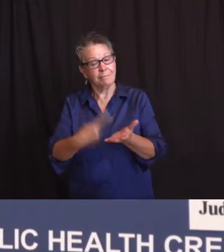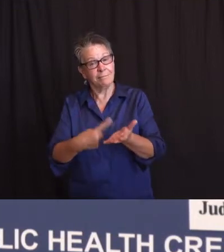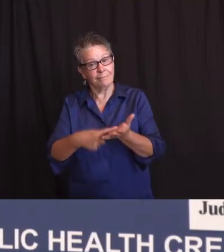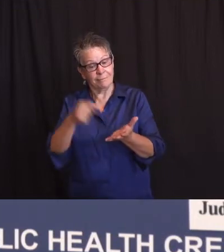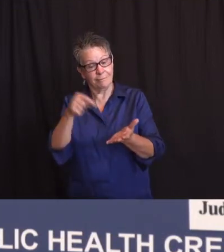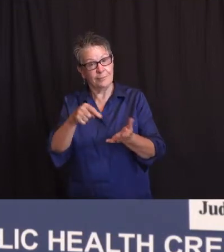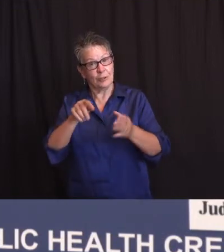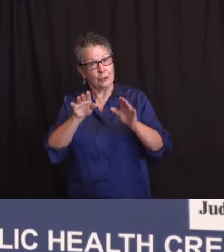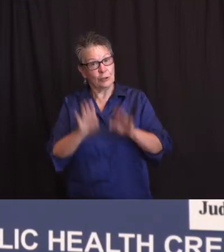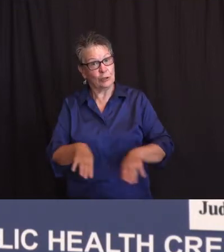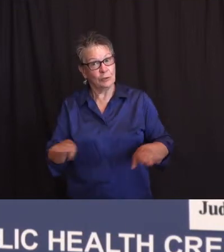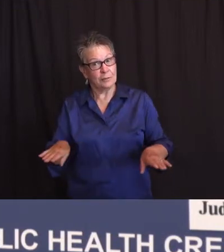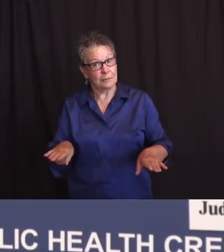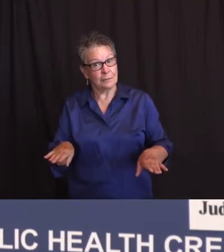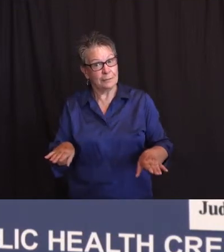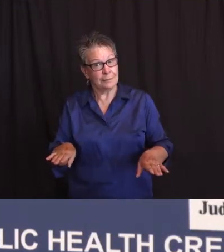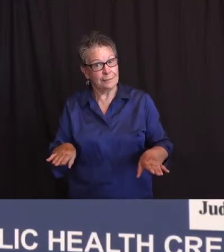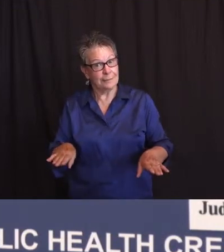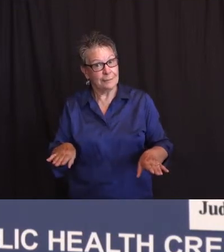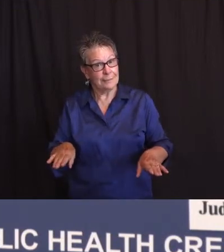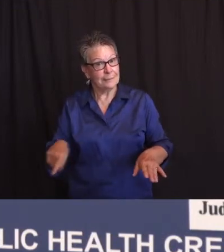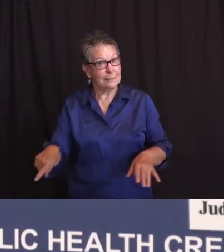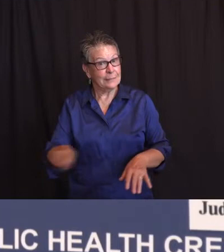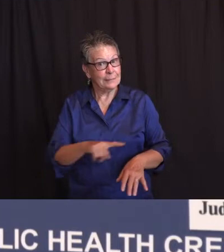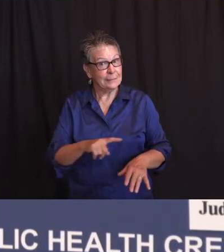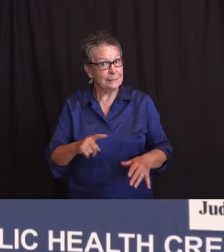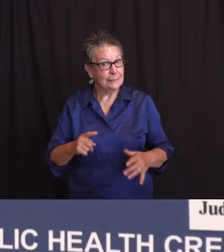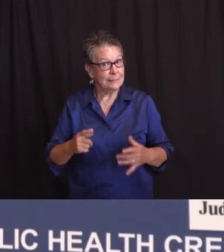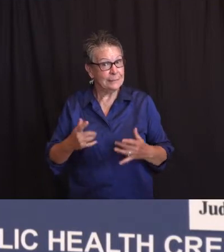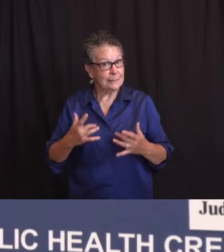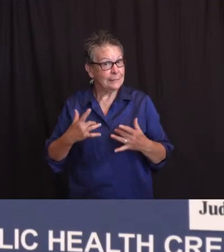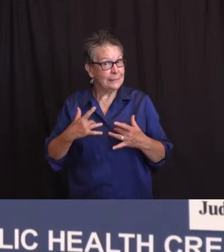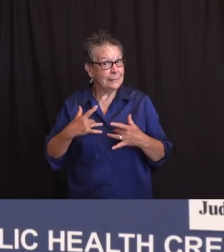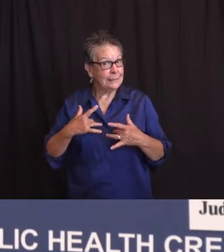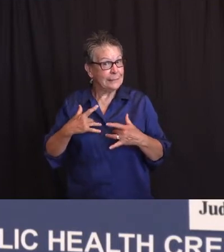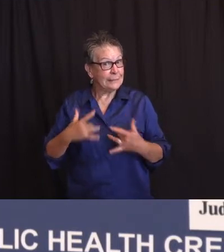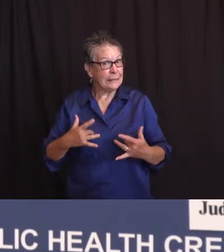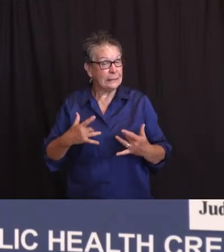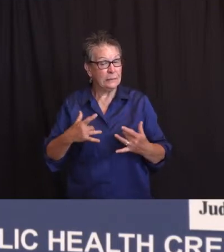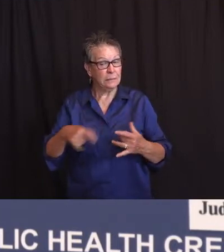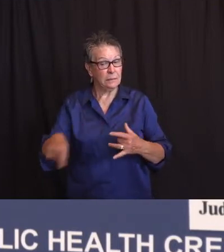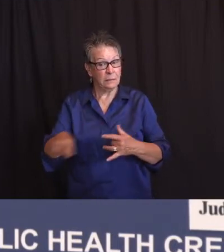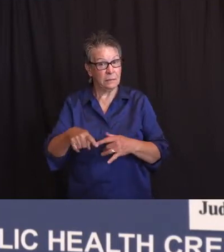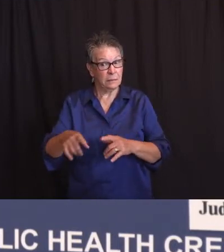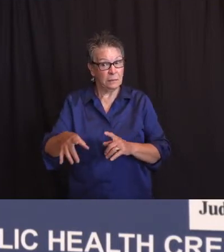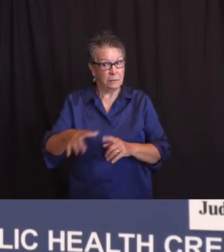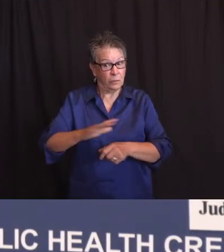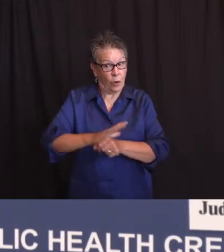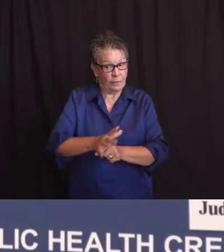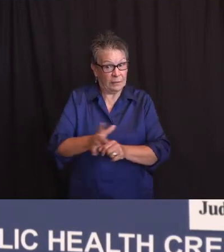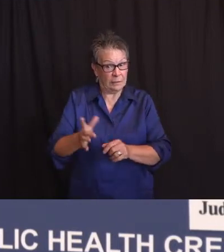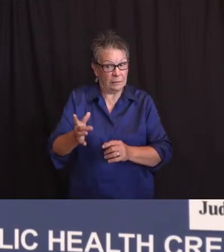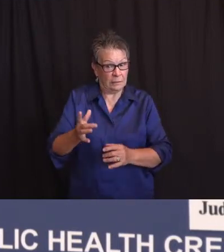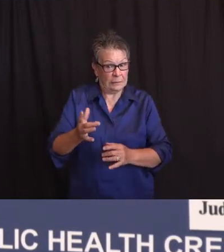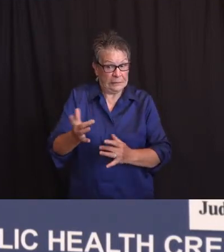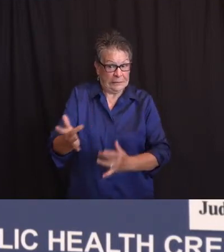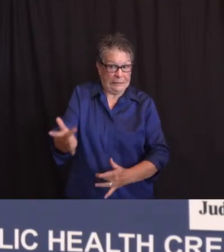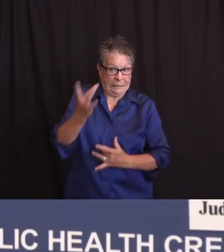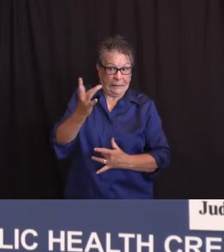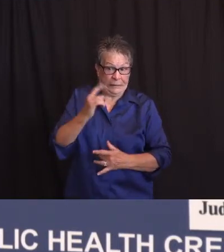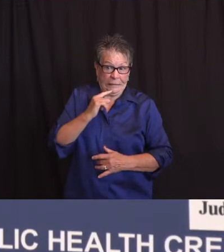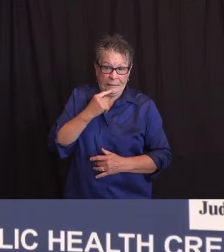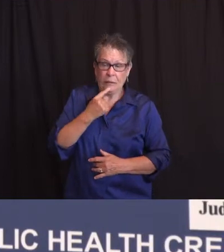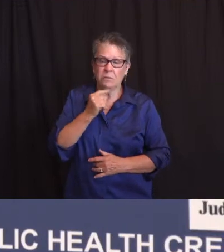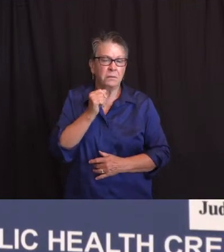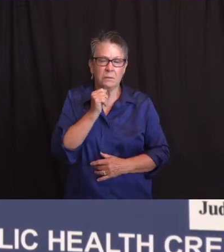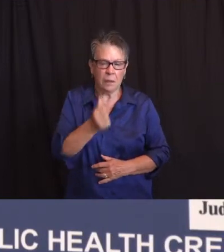in general they do very well. They tend not to get as ill if they do become infected. And in fact, we still don't have a